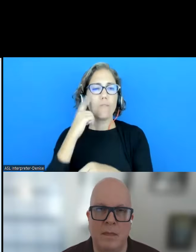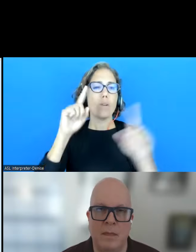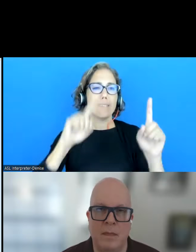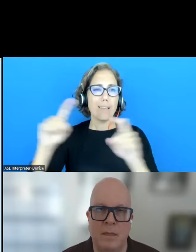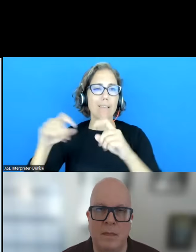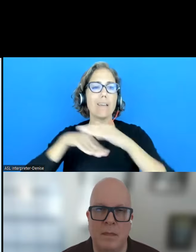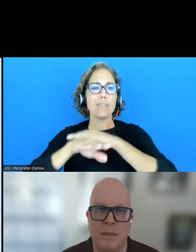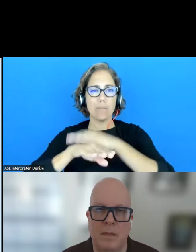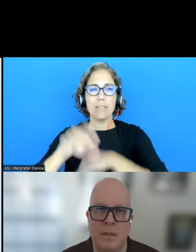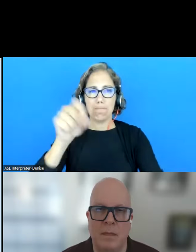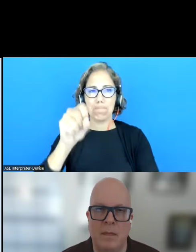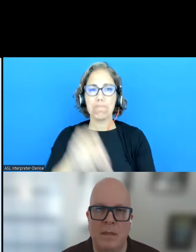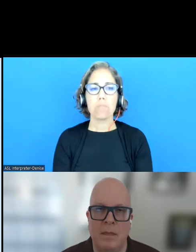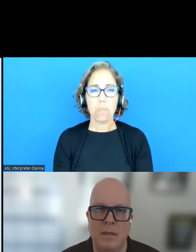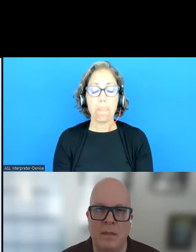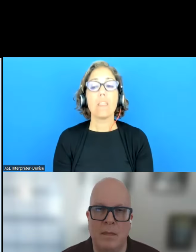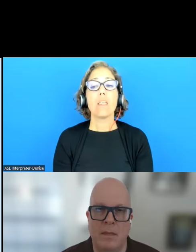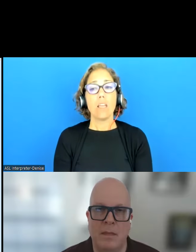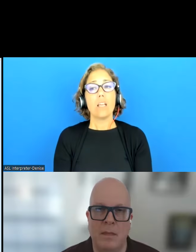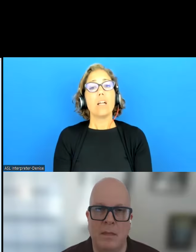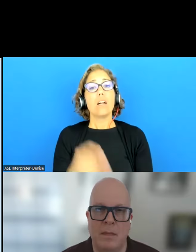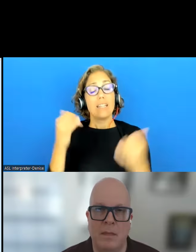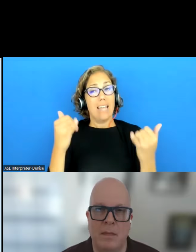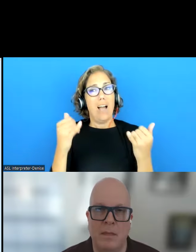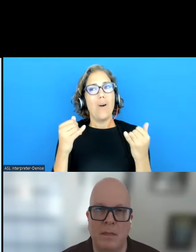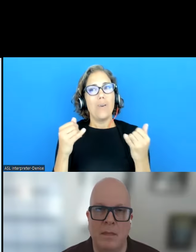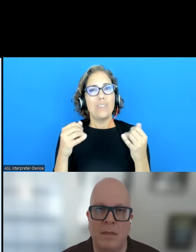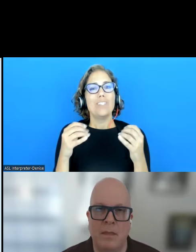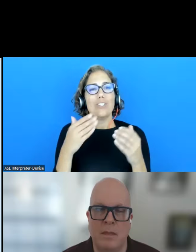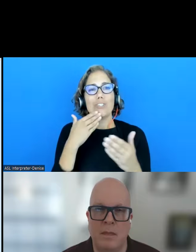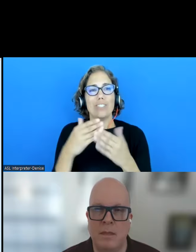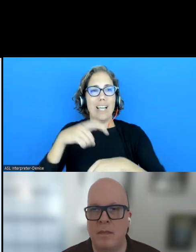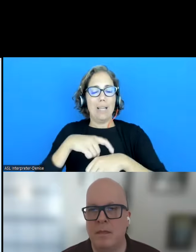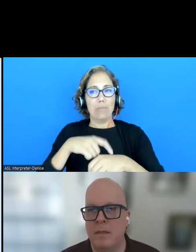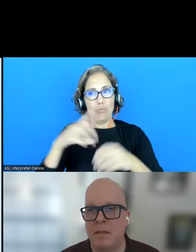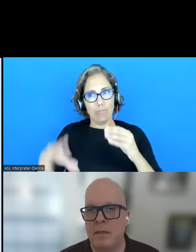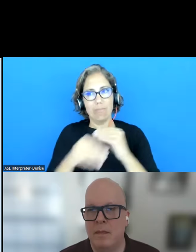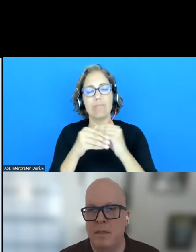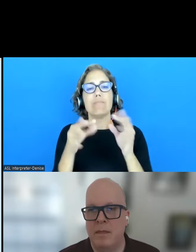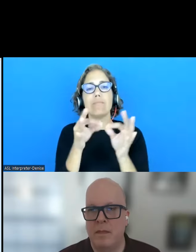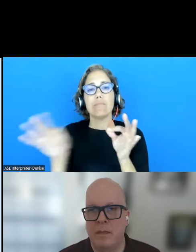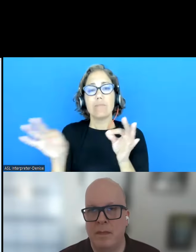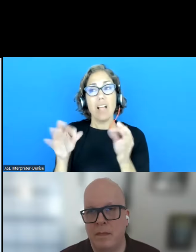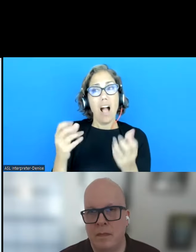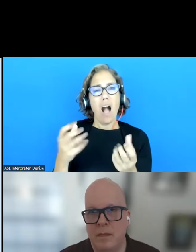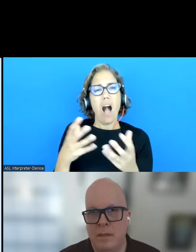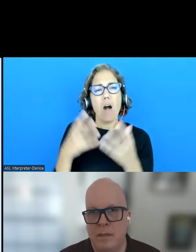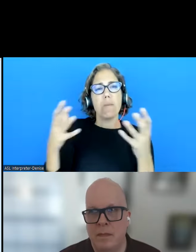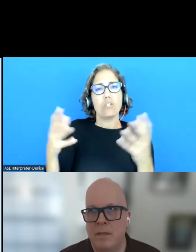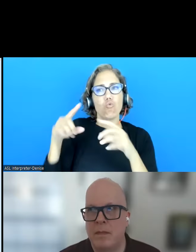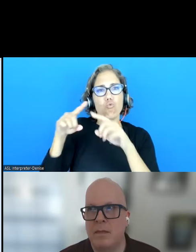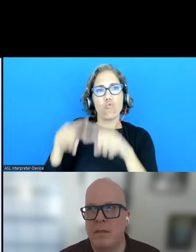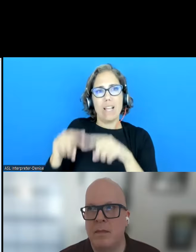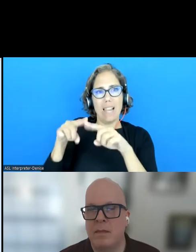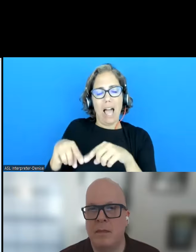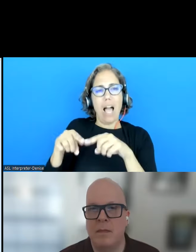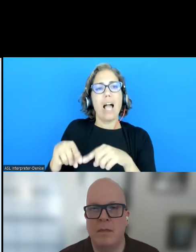gives us the opportunity, I think, to make a quick comment around how much you can rely on test automation to test